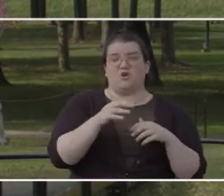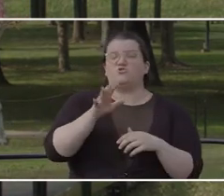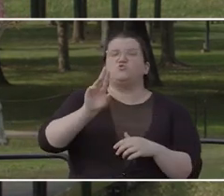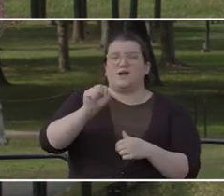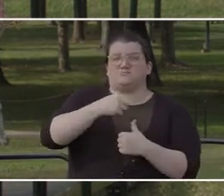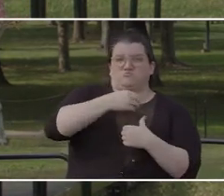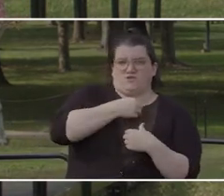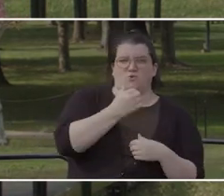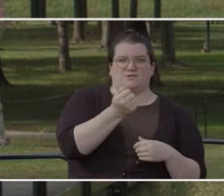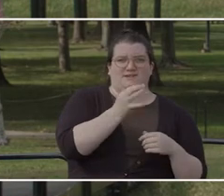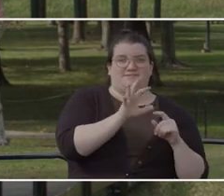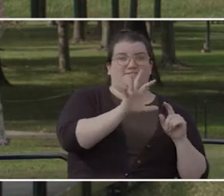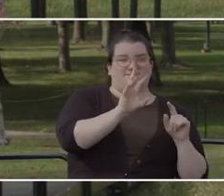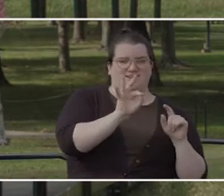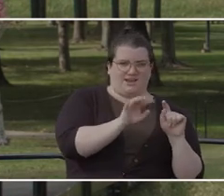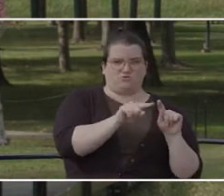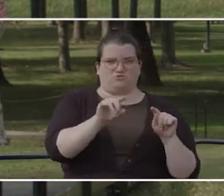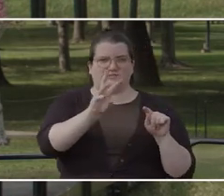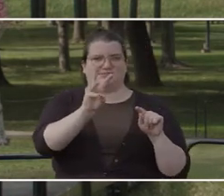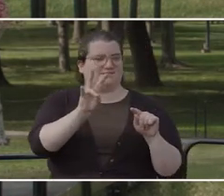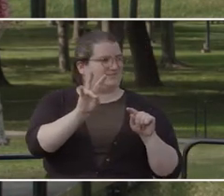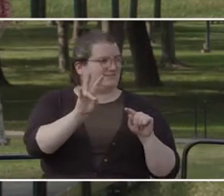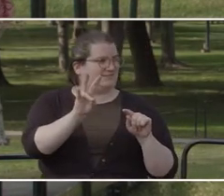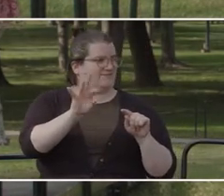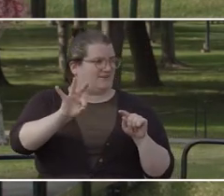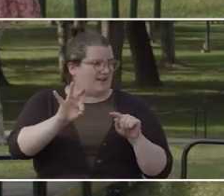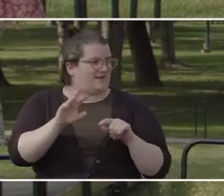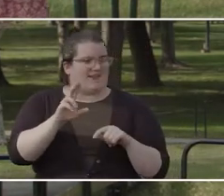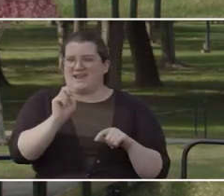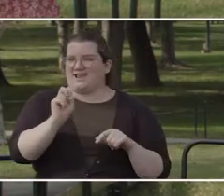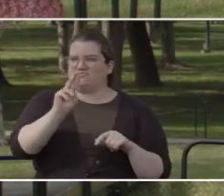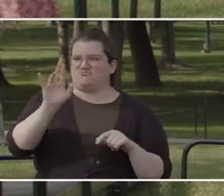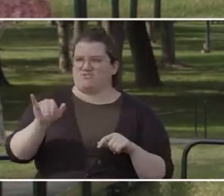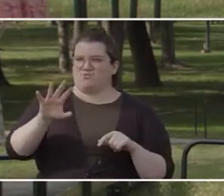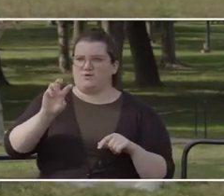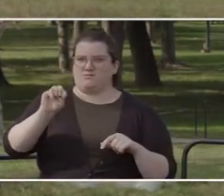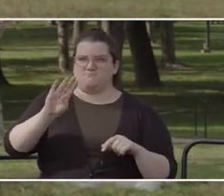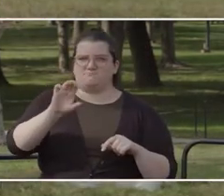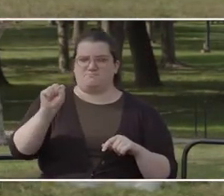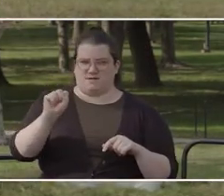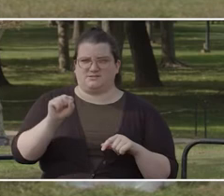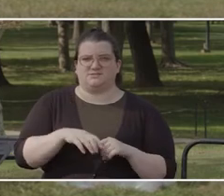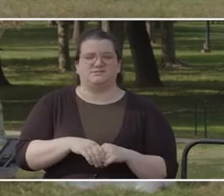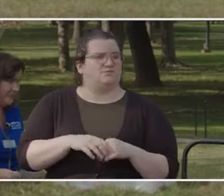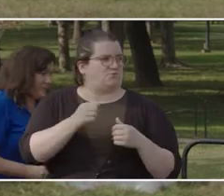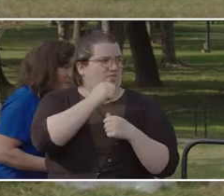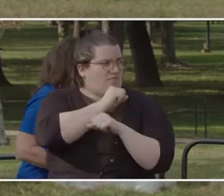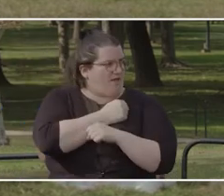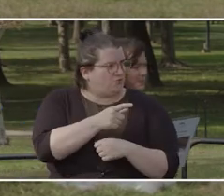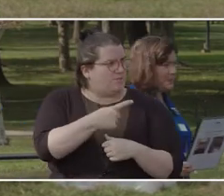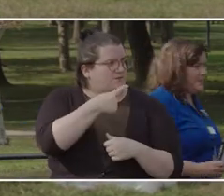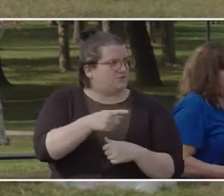1979. Henry William Buss, Vietnam, 1968 to 1969. We love you and miss you. In honor of my dad